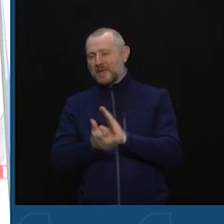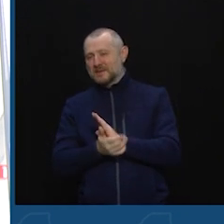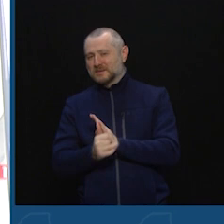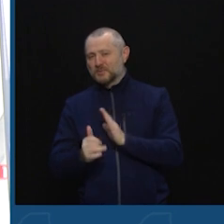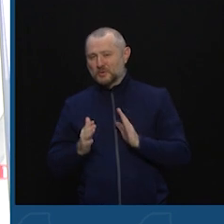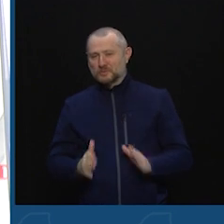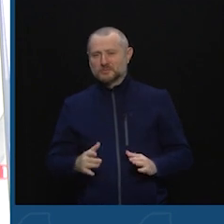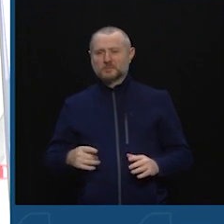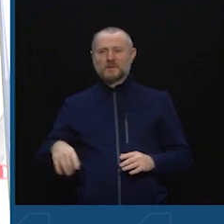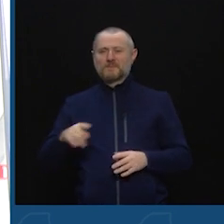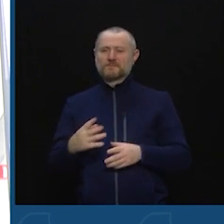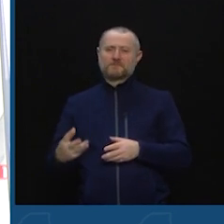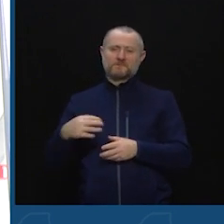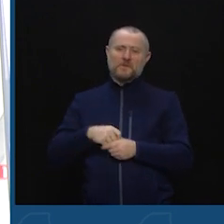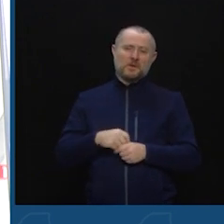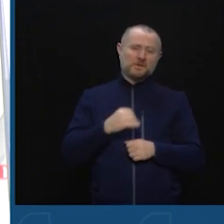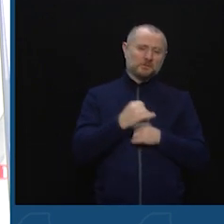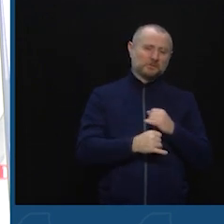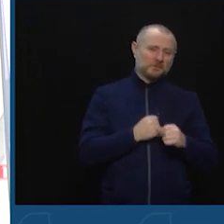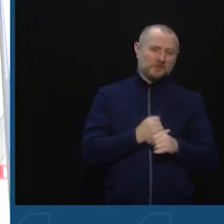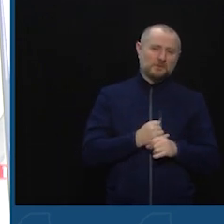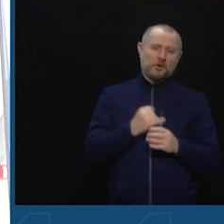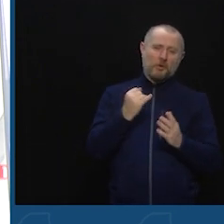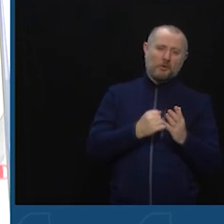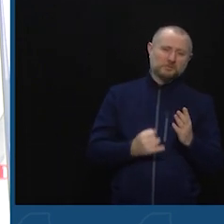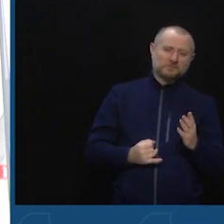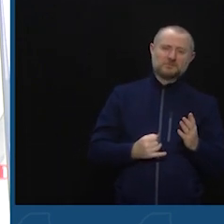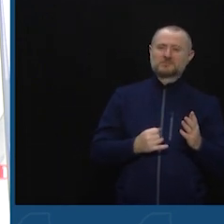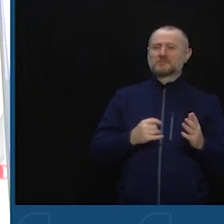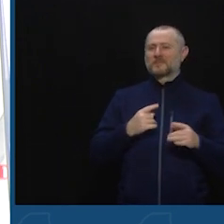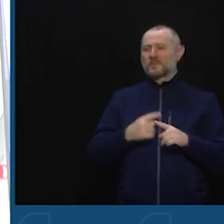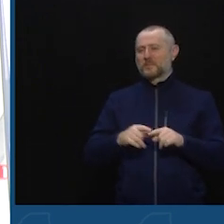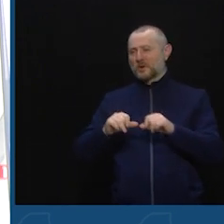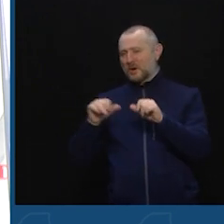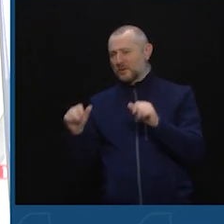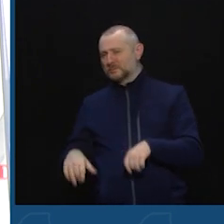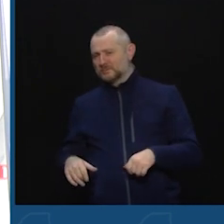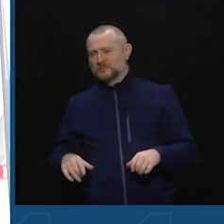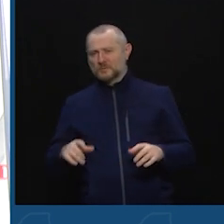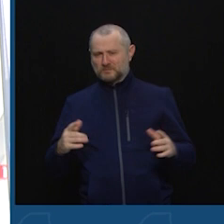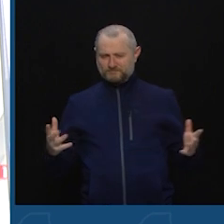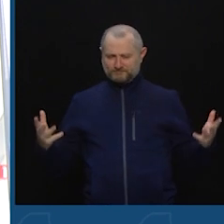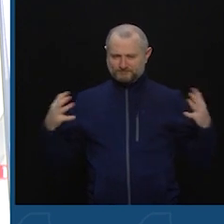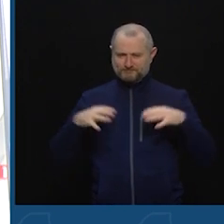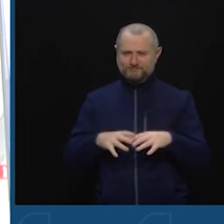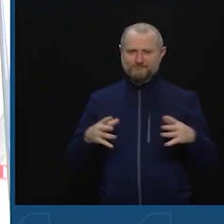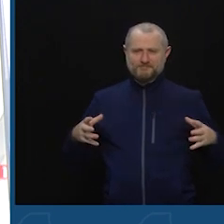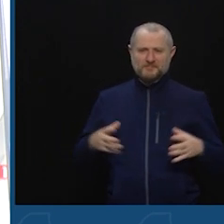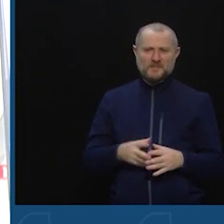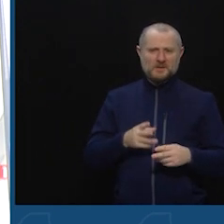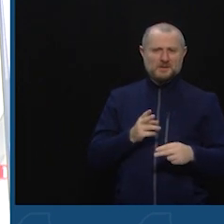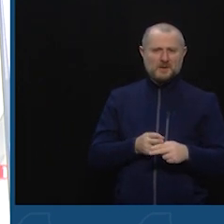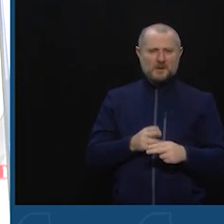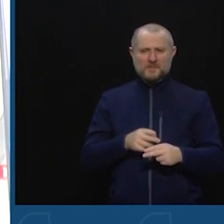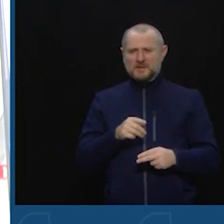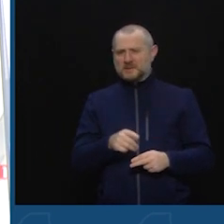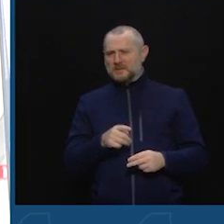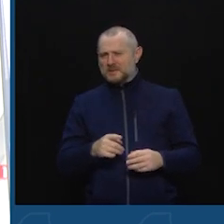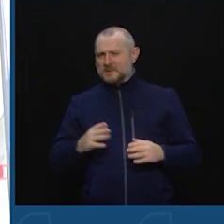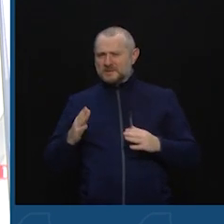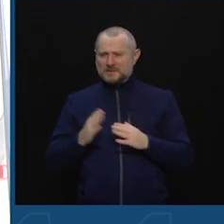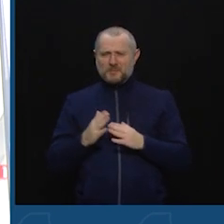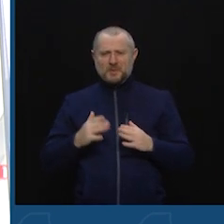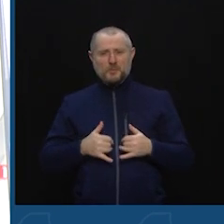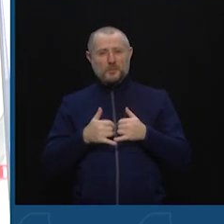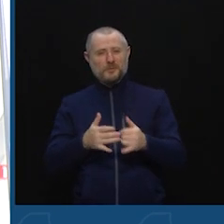of art and architecture assembled by the United Nations agency UNESCO would have named LaGuardia's Terminal B as the best